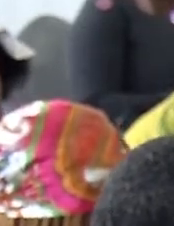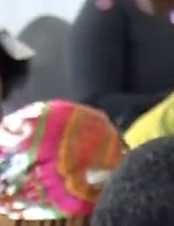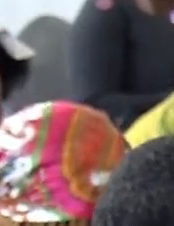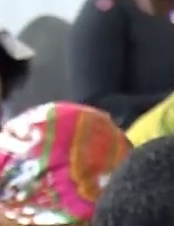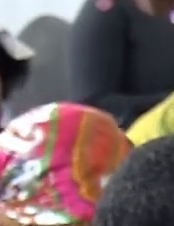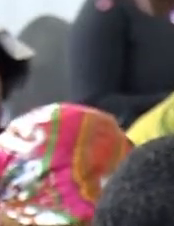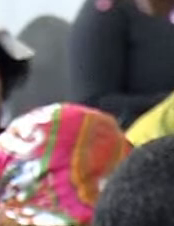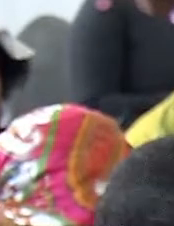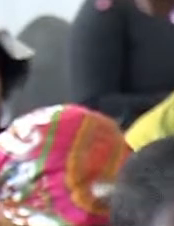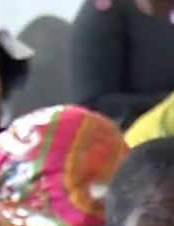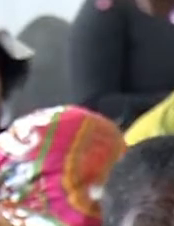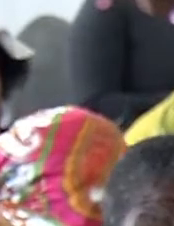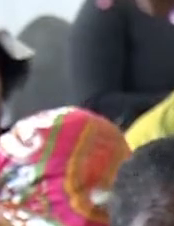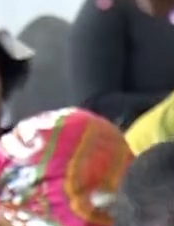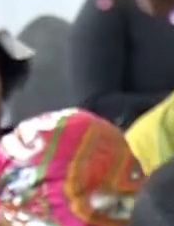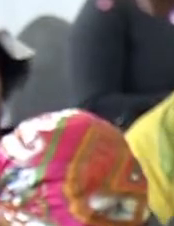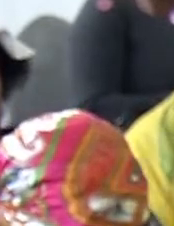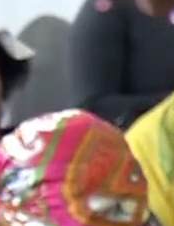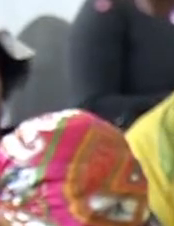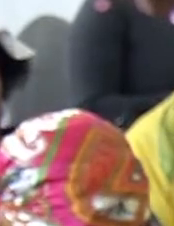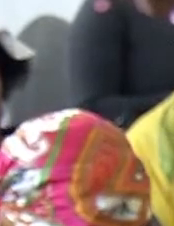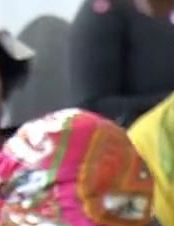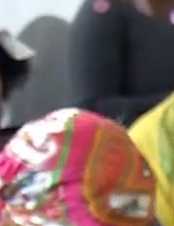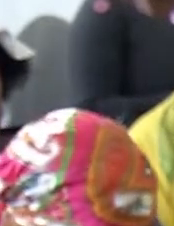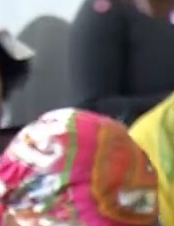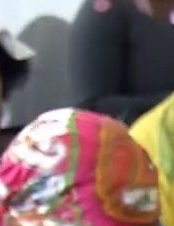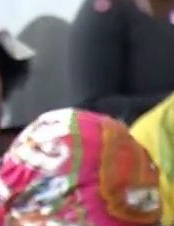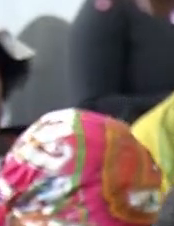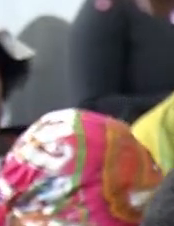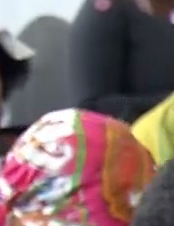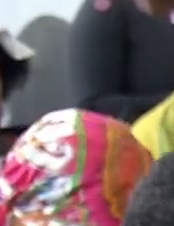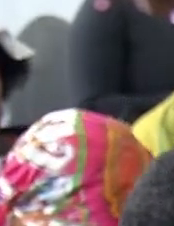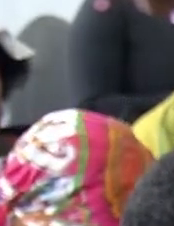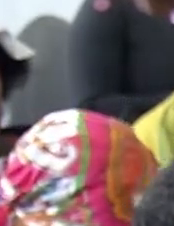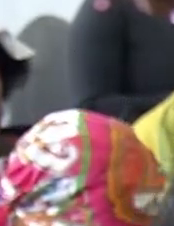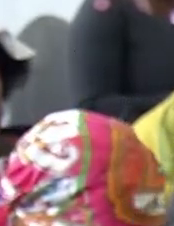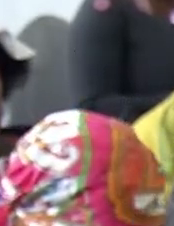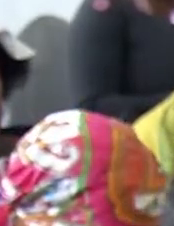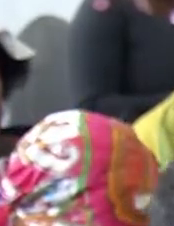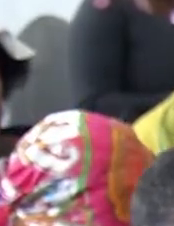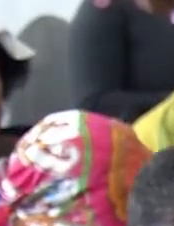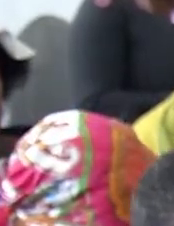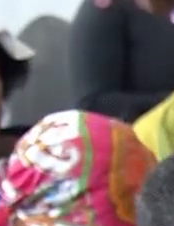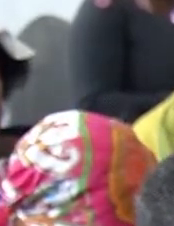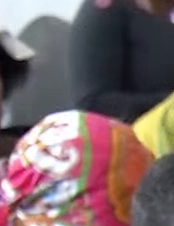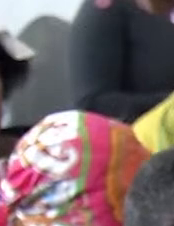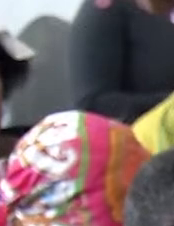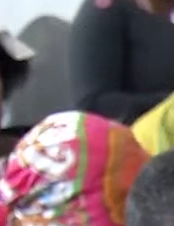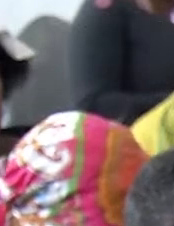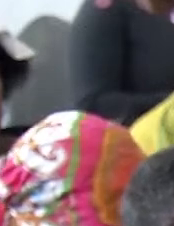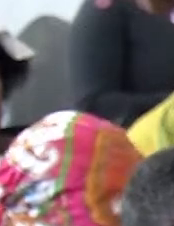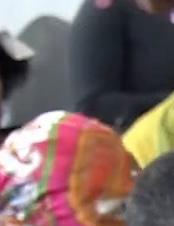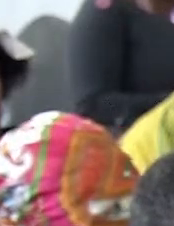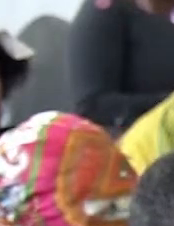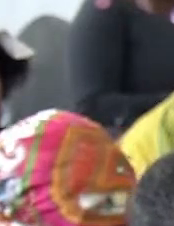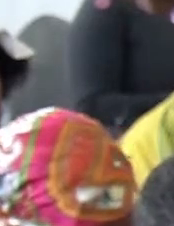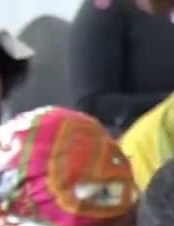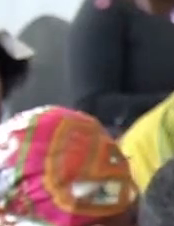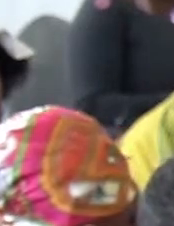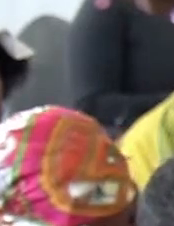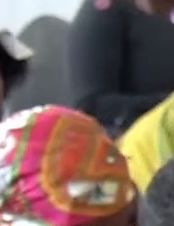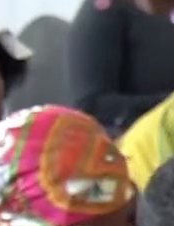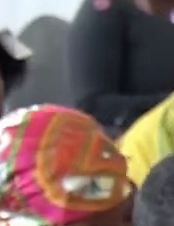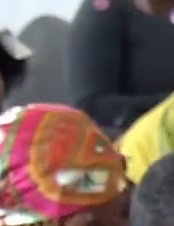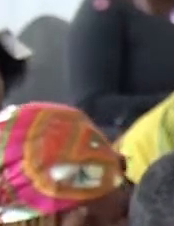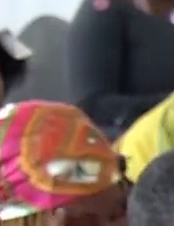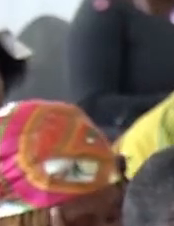system is where everything connected. Changes in one area can influence changes